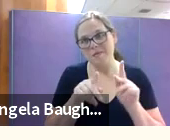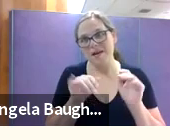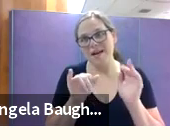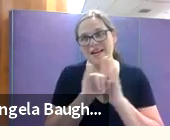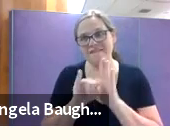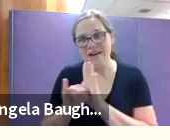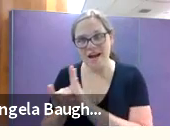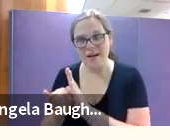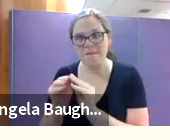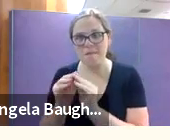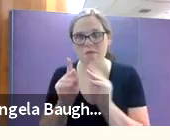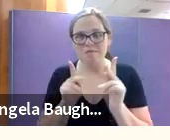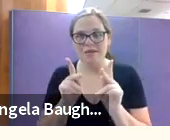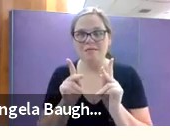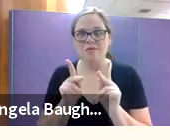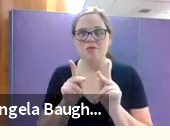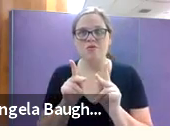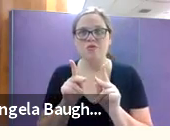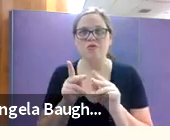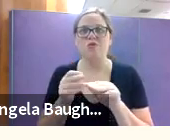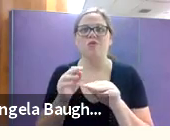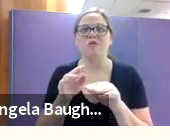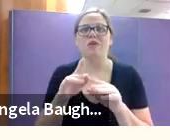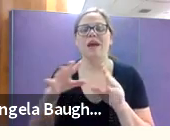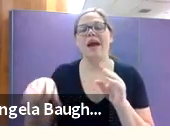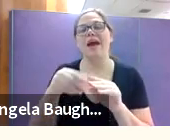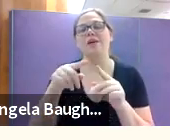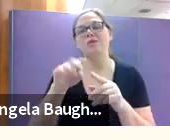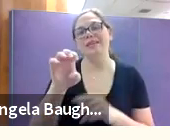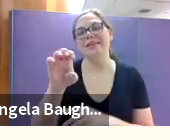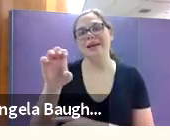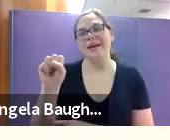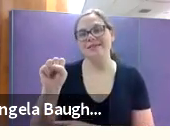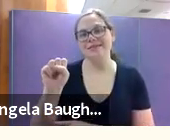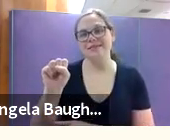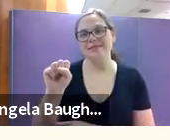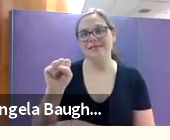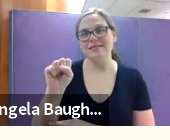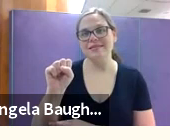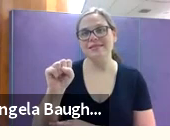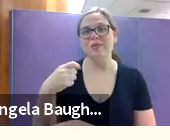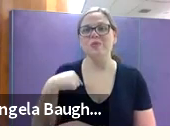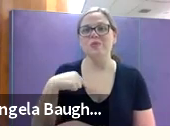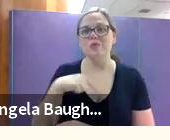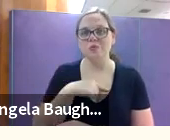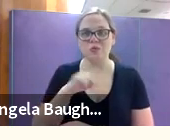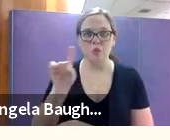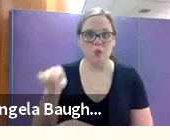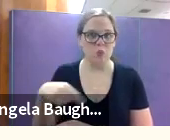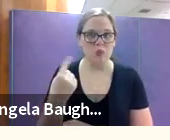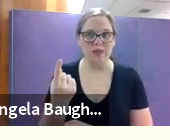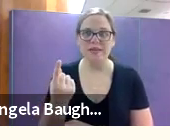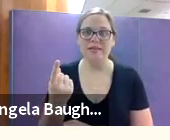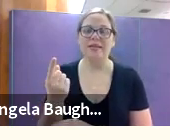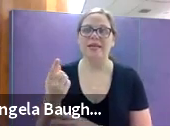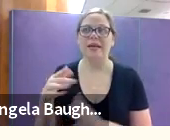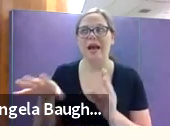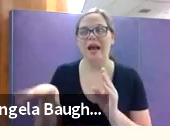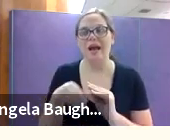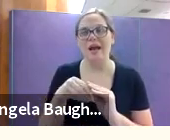more people in our enclaves that we wanted to add to EES. So we only add